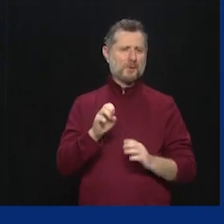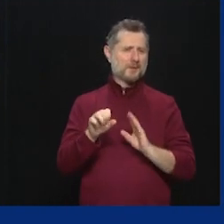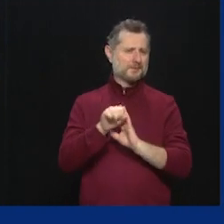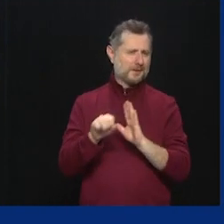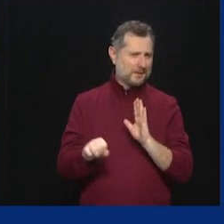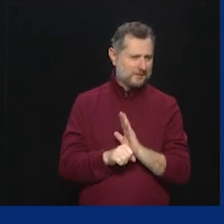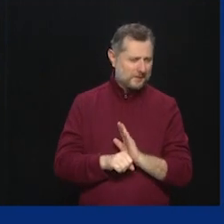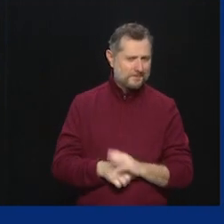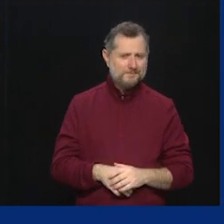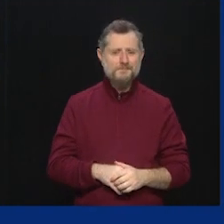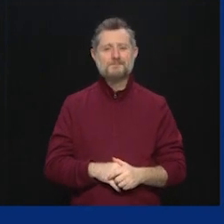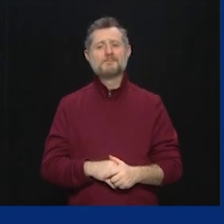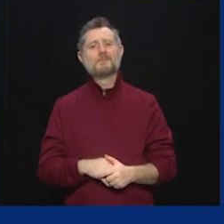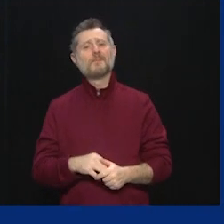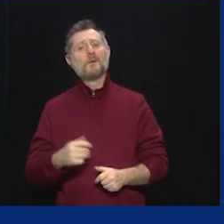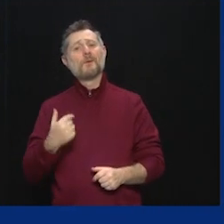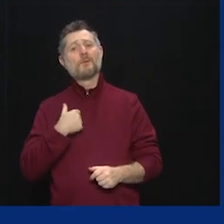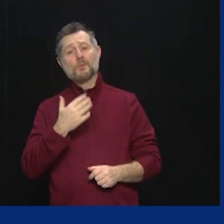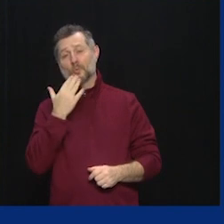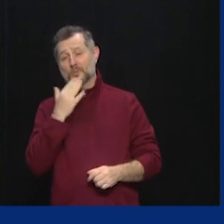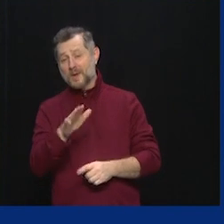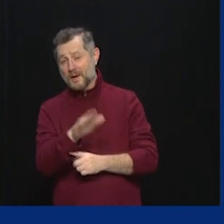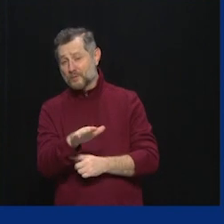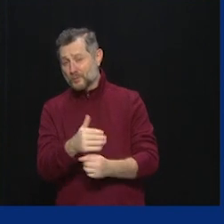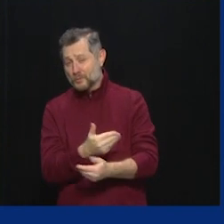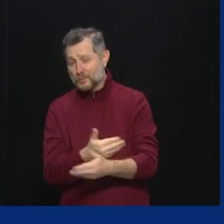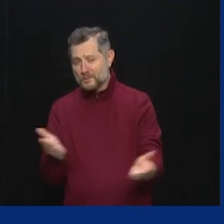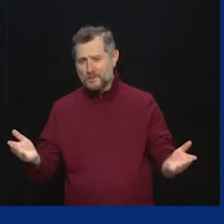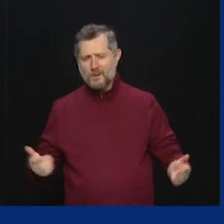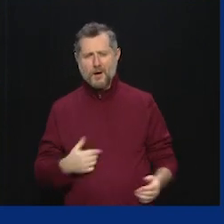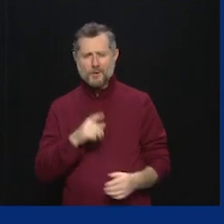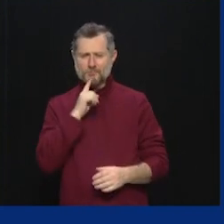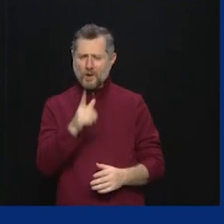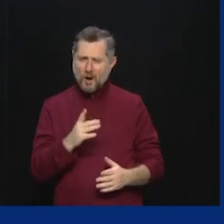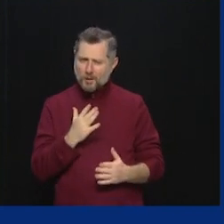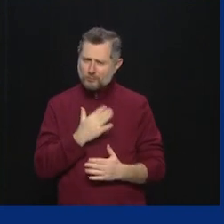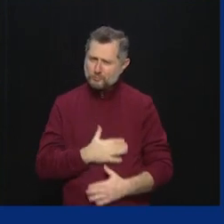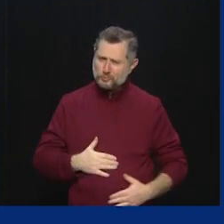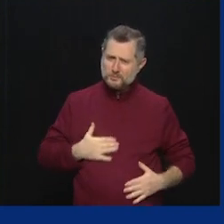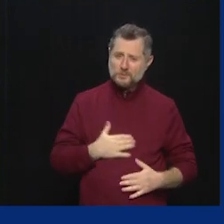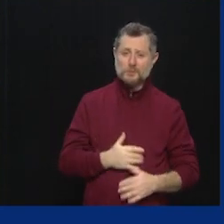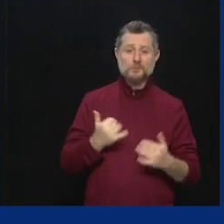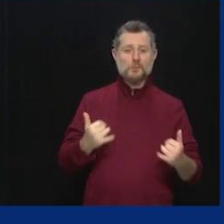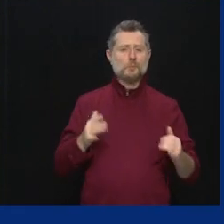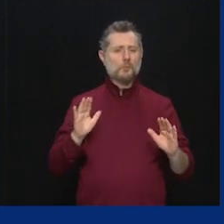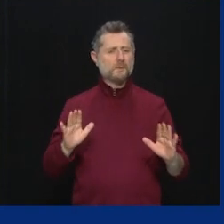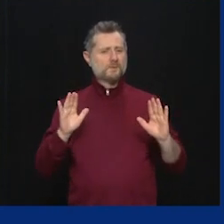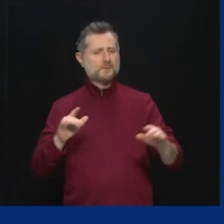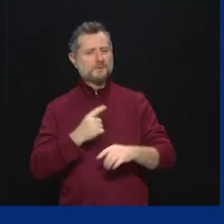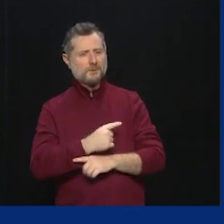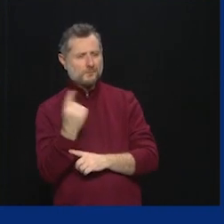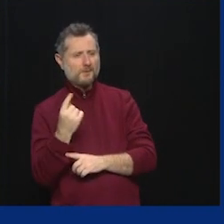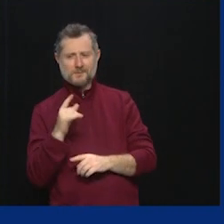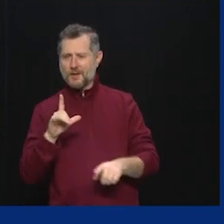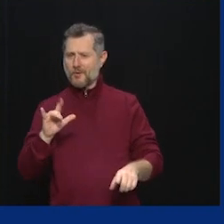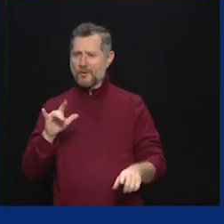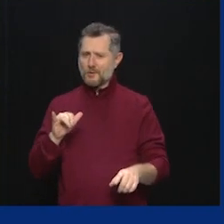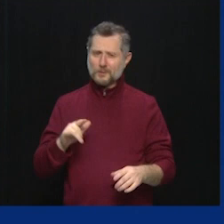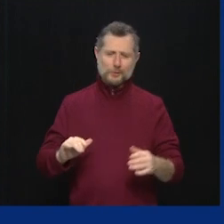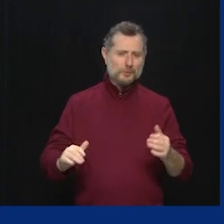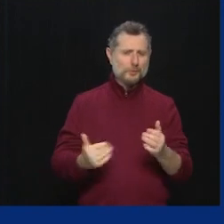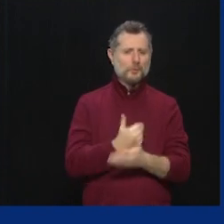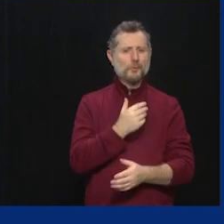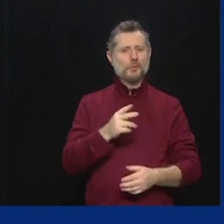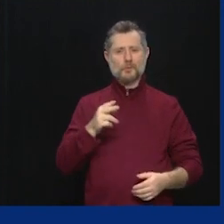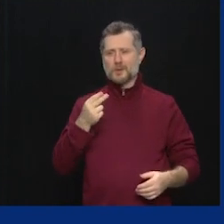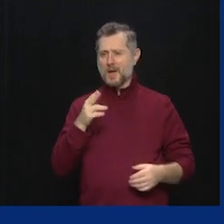you. It's a pleasure to be here. Today is truly a great day for Long Island. The new UBS Arena is fit for a